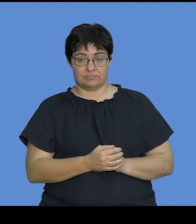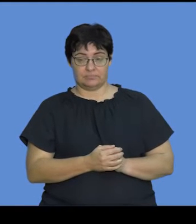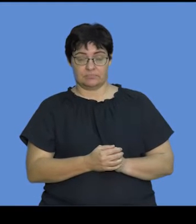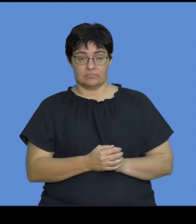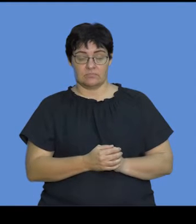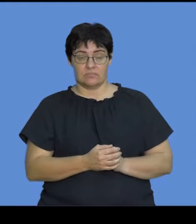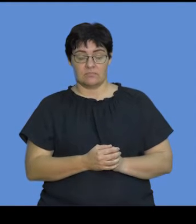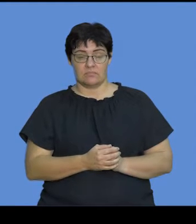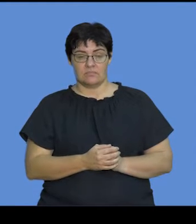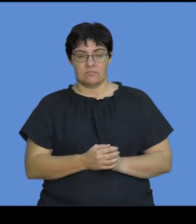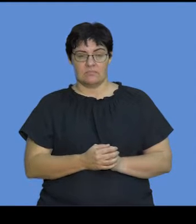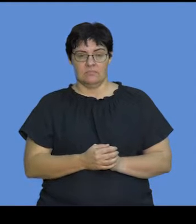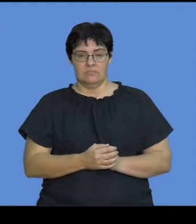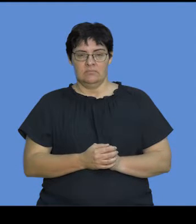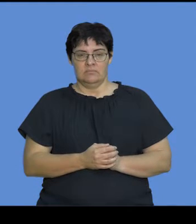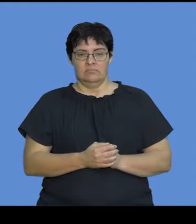So,